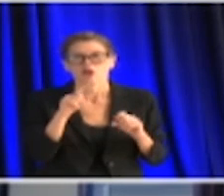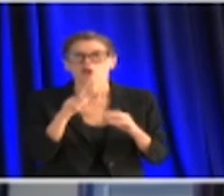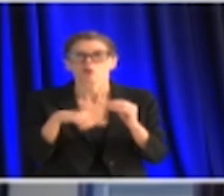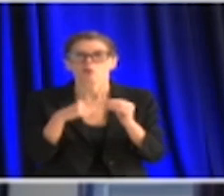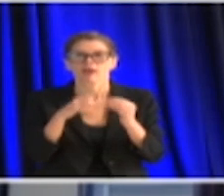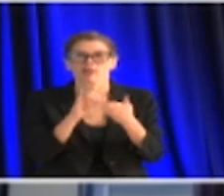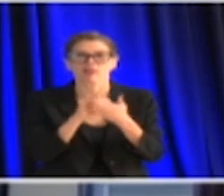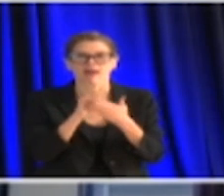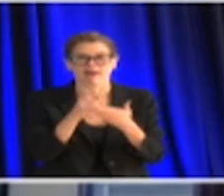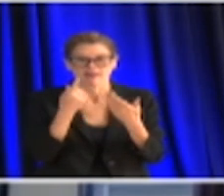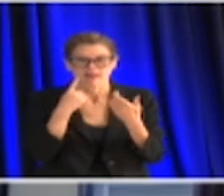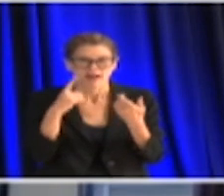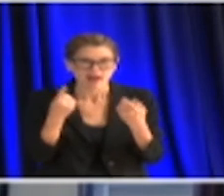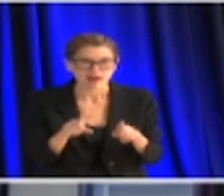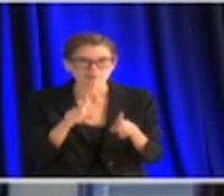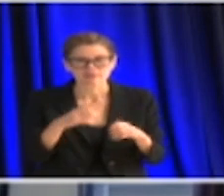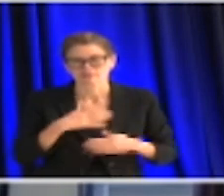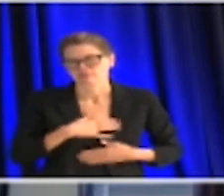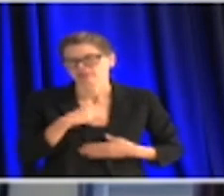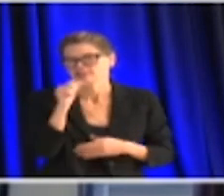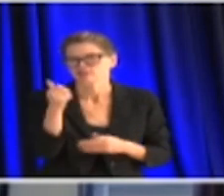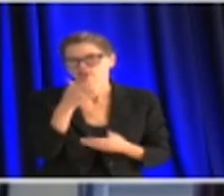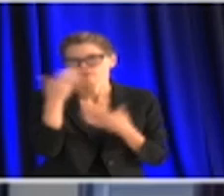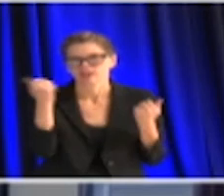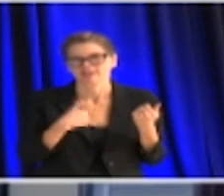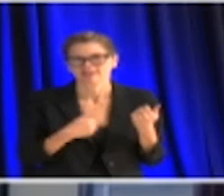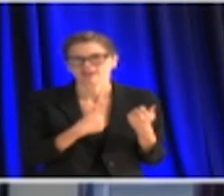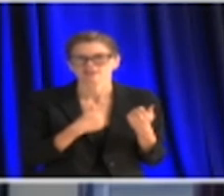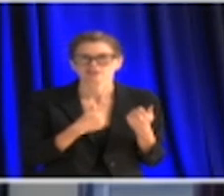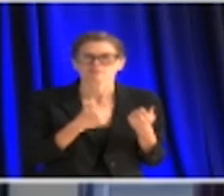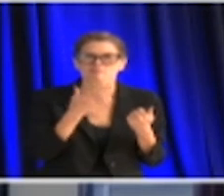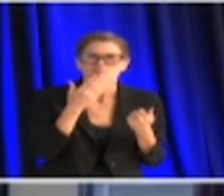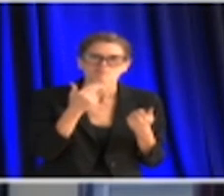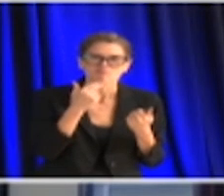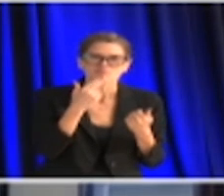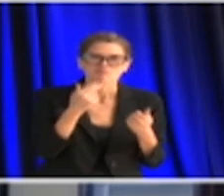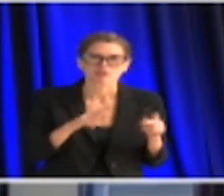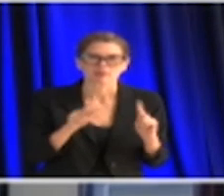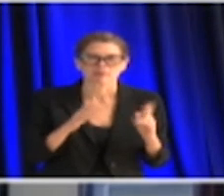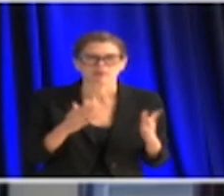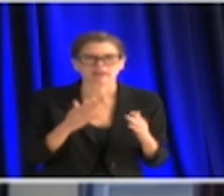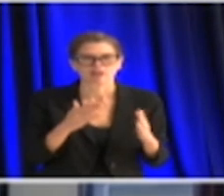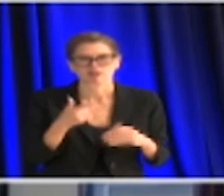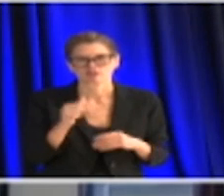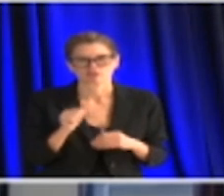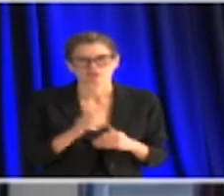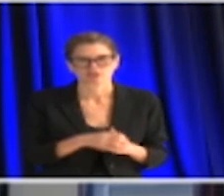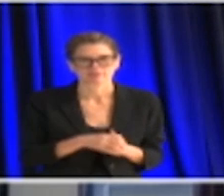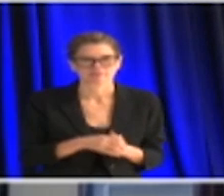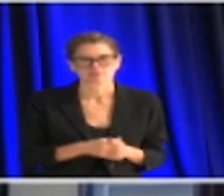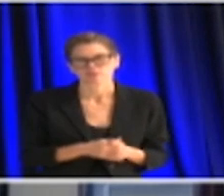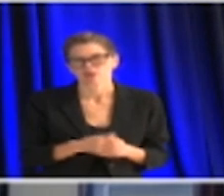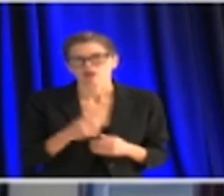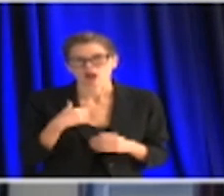I will simply ask that he does not forget us little people here in DeKalb County, Georgia. I wish him nothing but the best in his